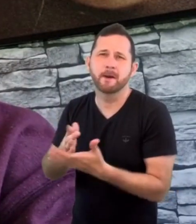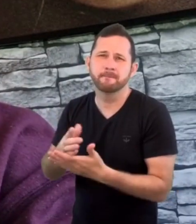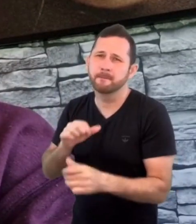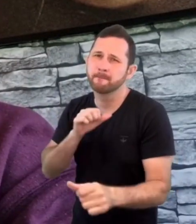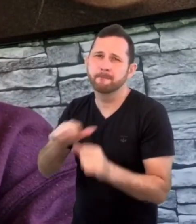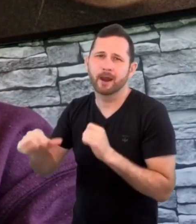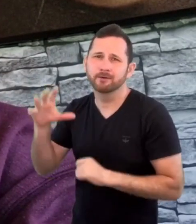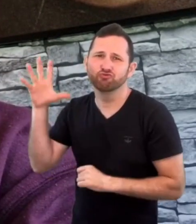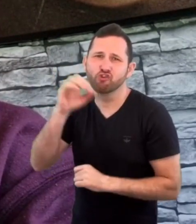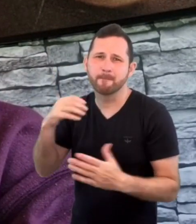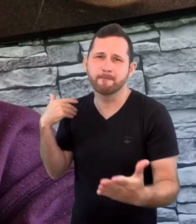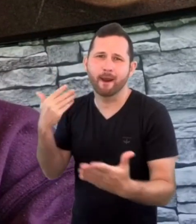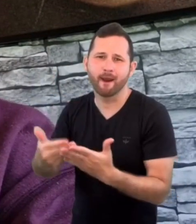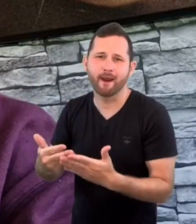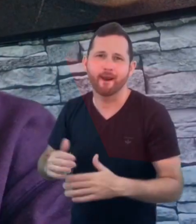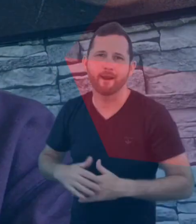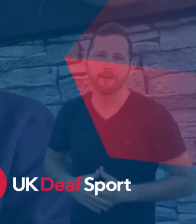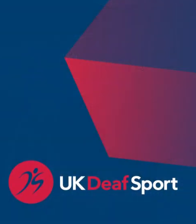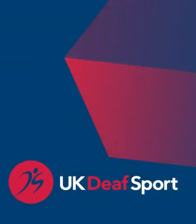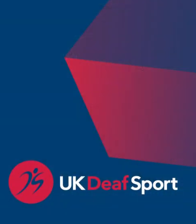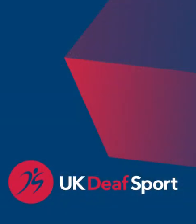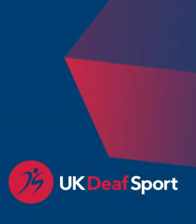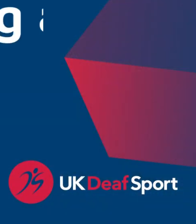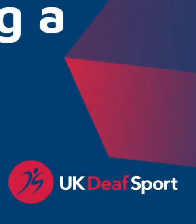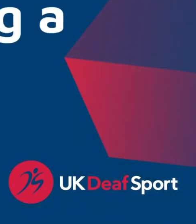my highlights so far.